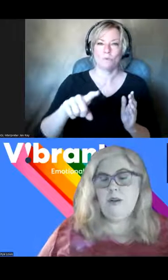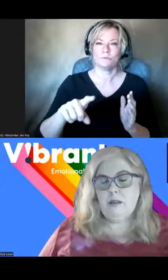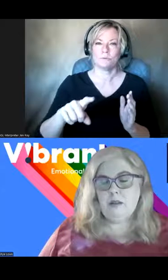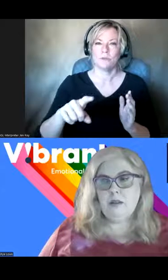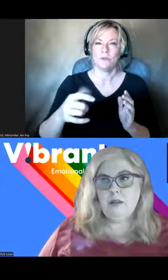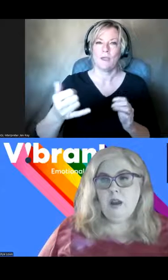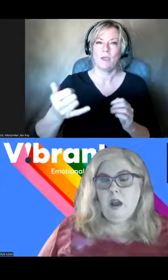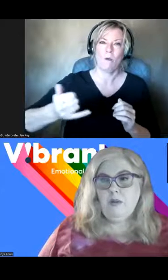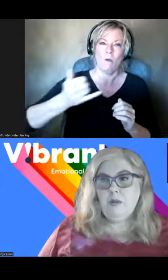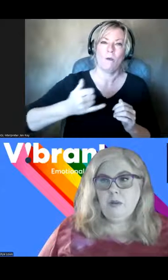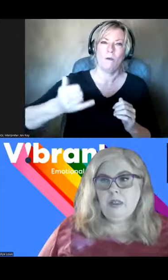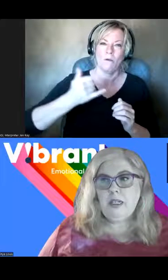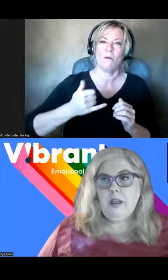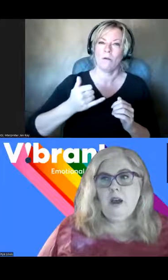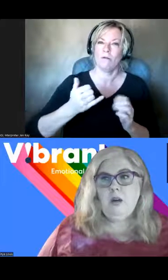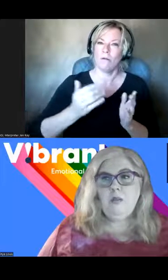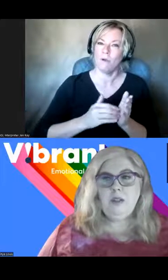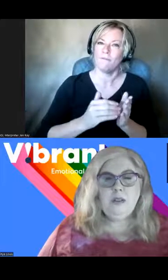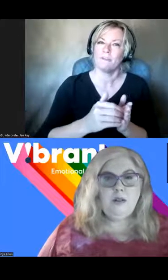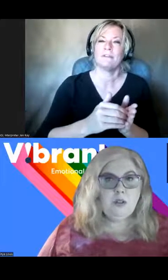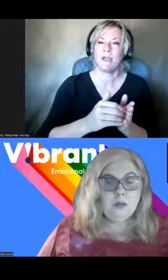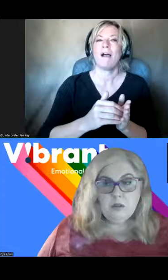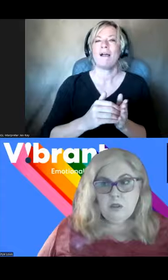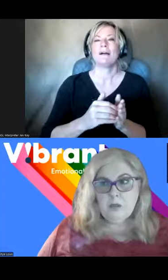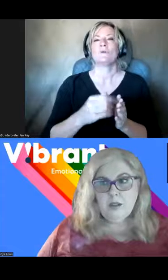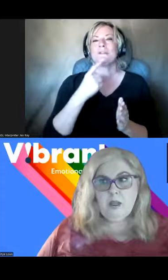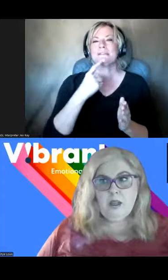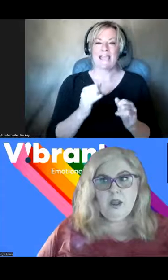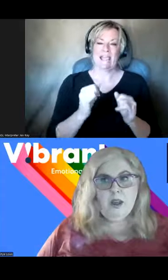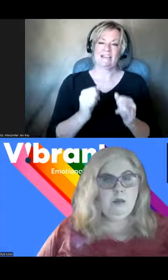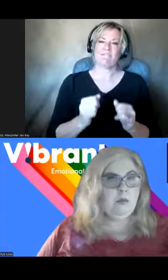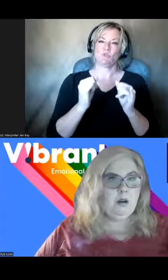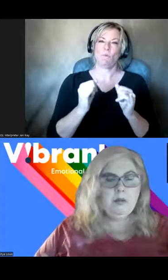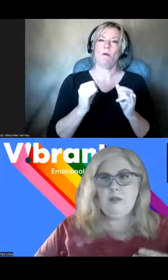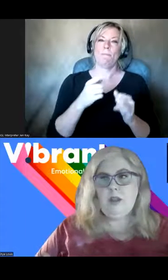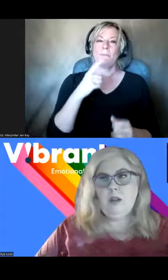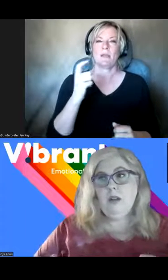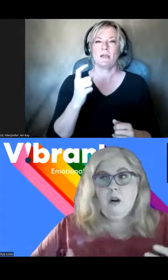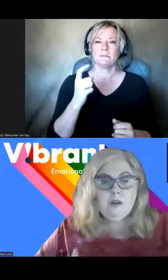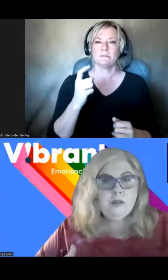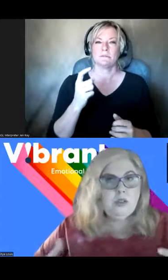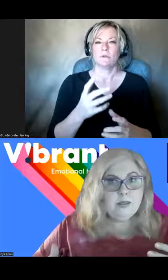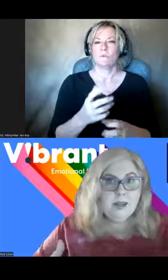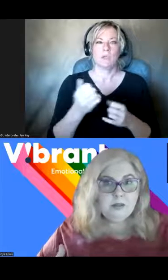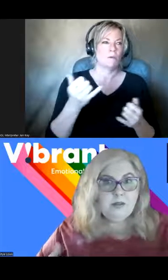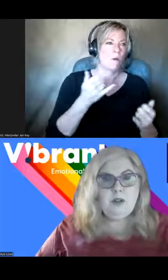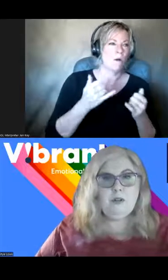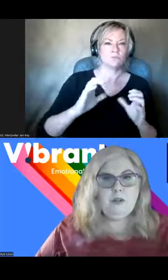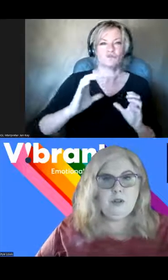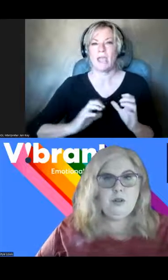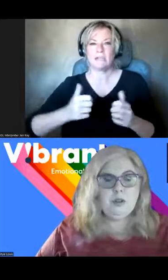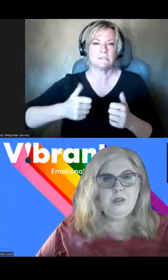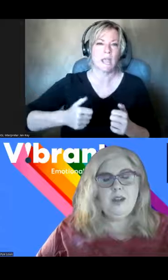out for assistance frequently. We use individuals just because we are receiving calls, chats,